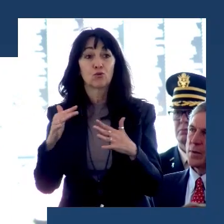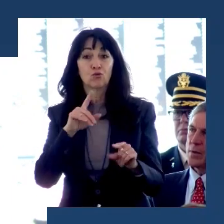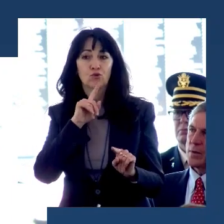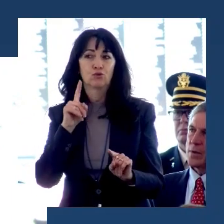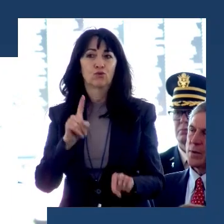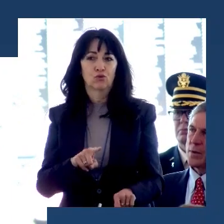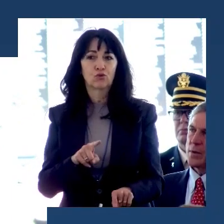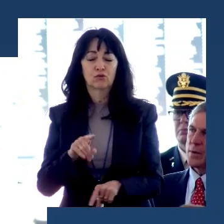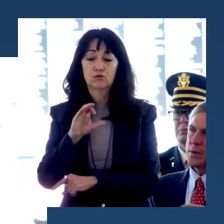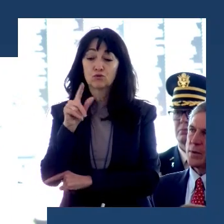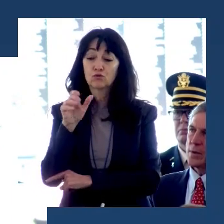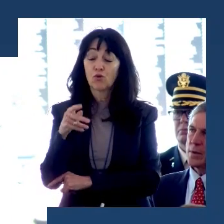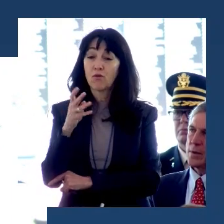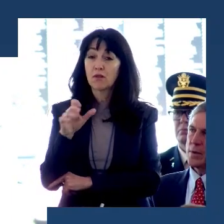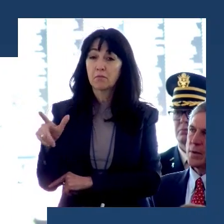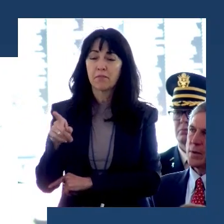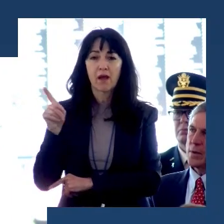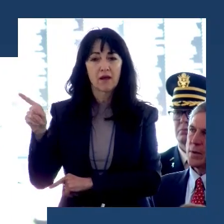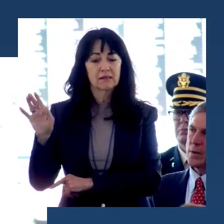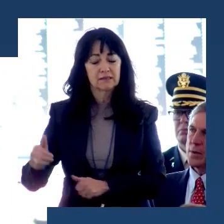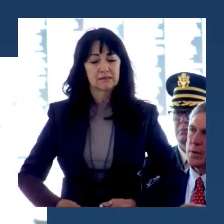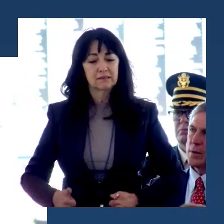of service. So today,